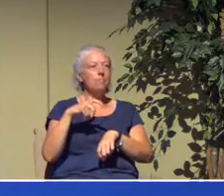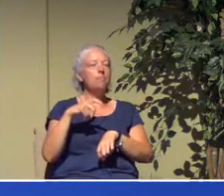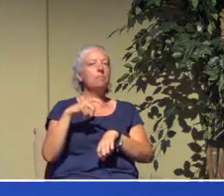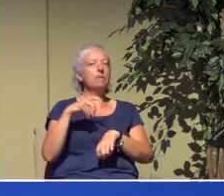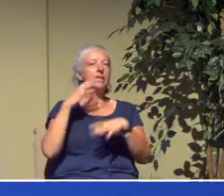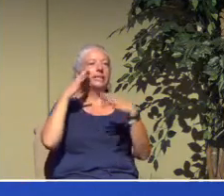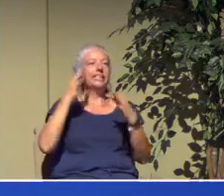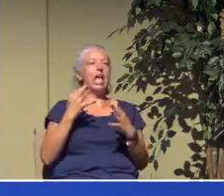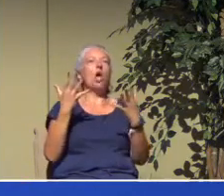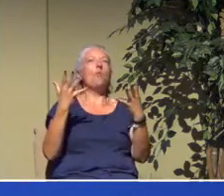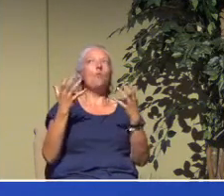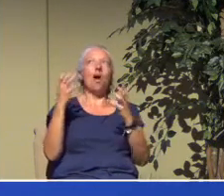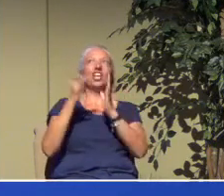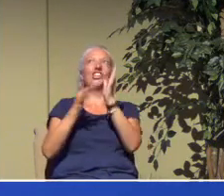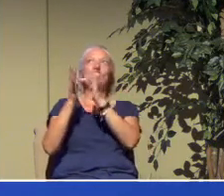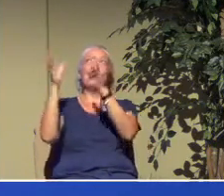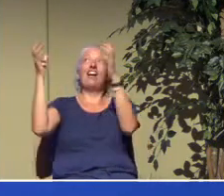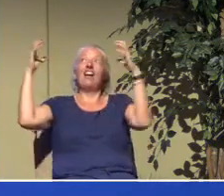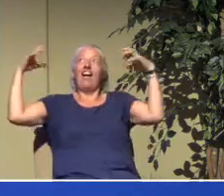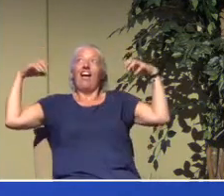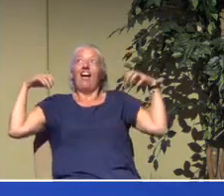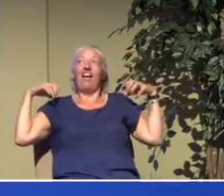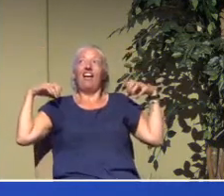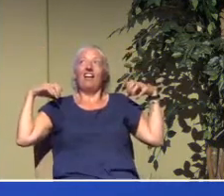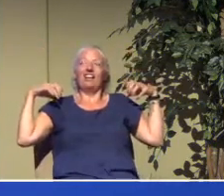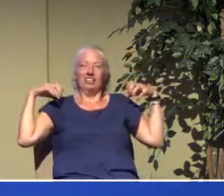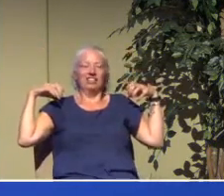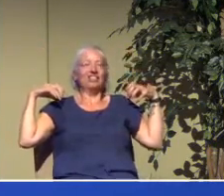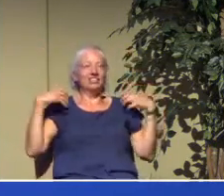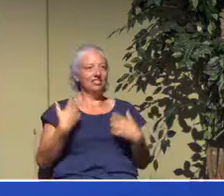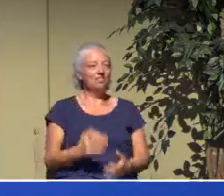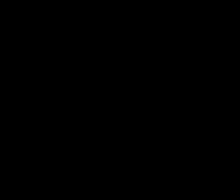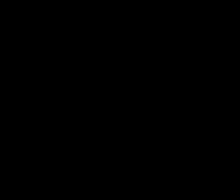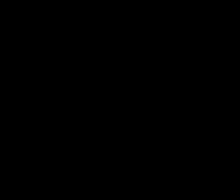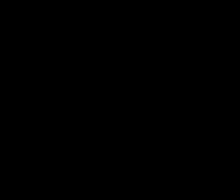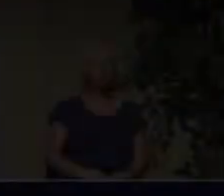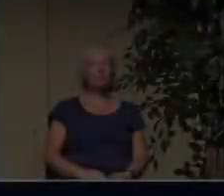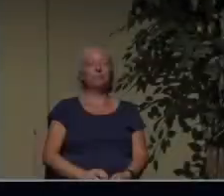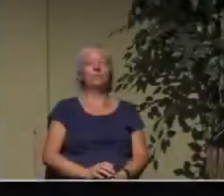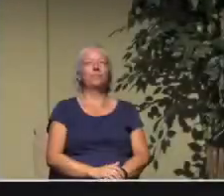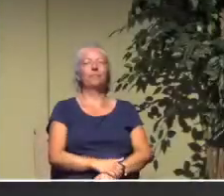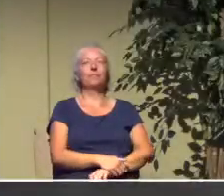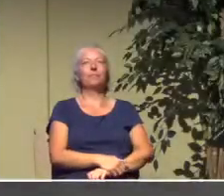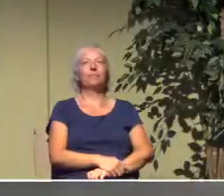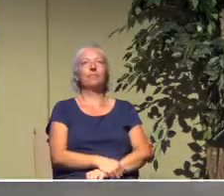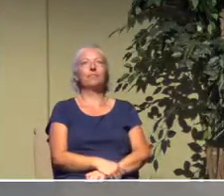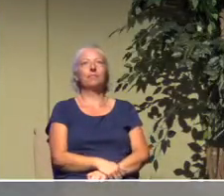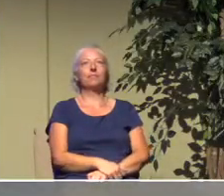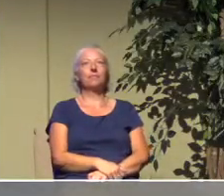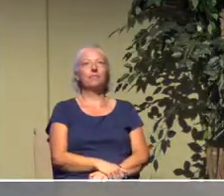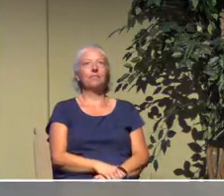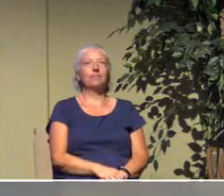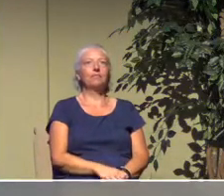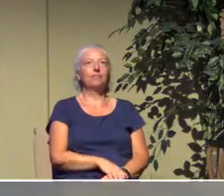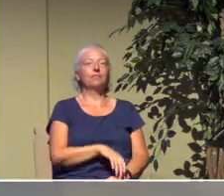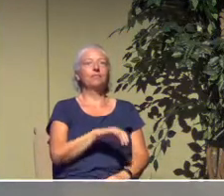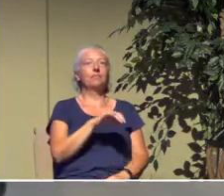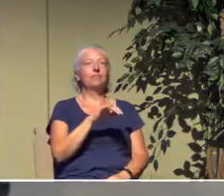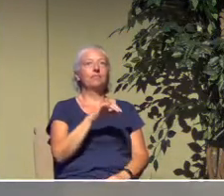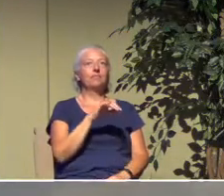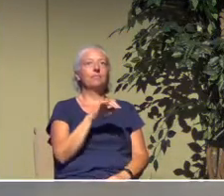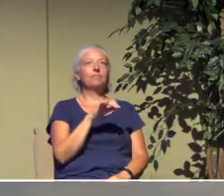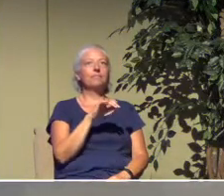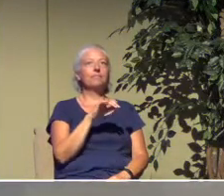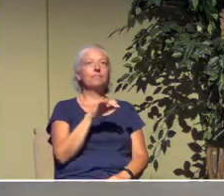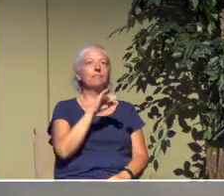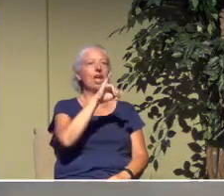Jesus' yoke and not the one he had been bearing. Let's watch this video. St. John of the Cross has a fabulous,